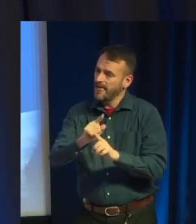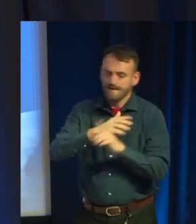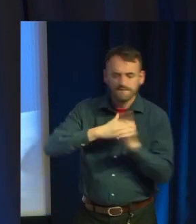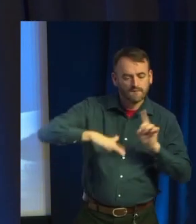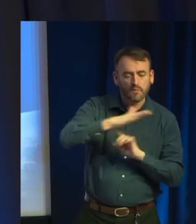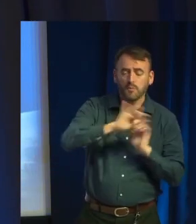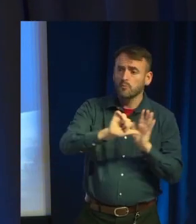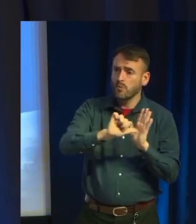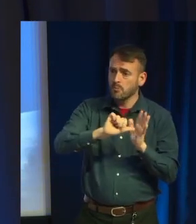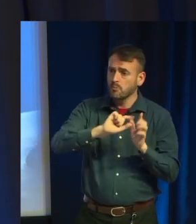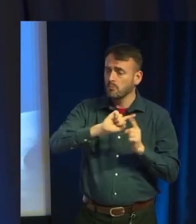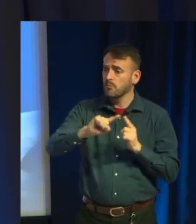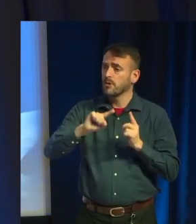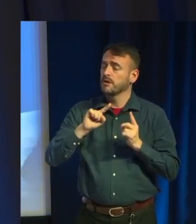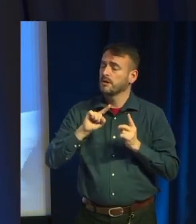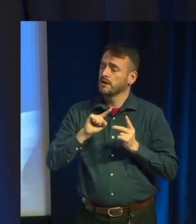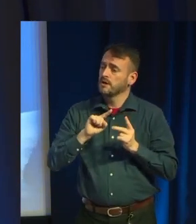the environmental problems